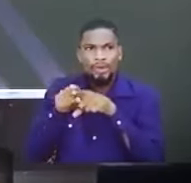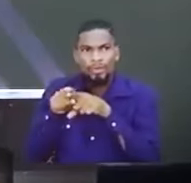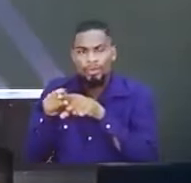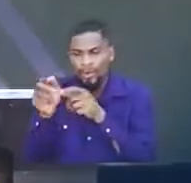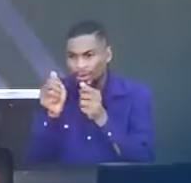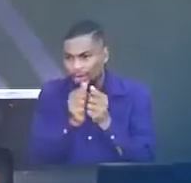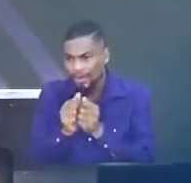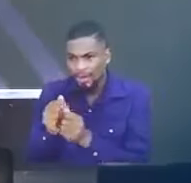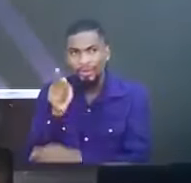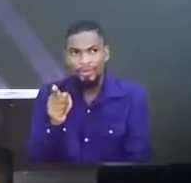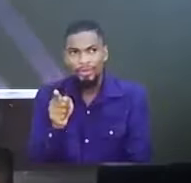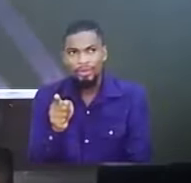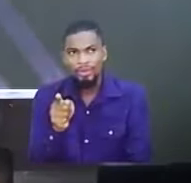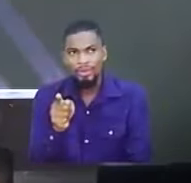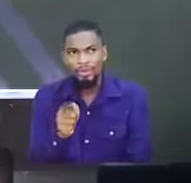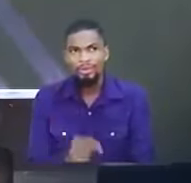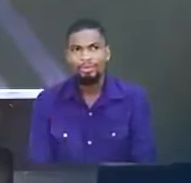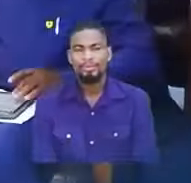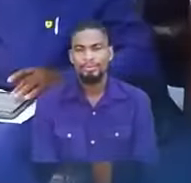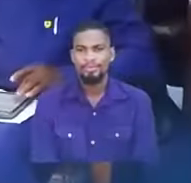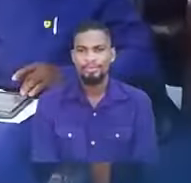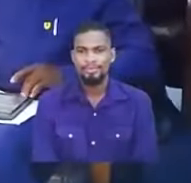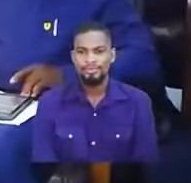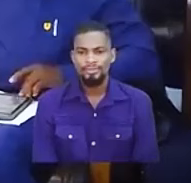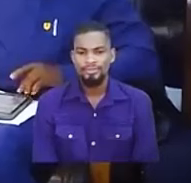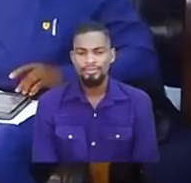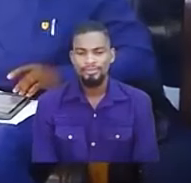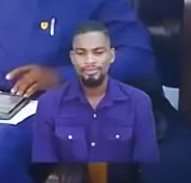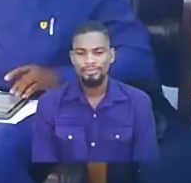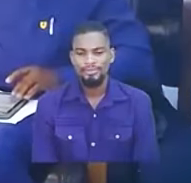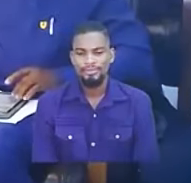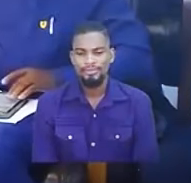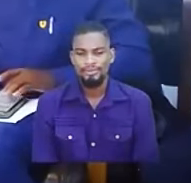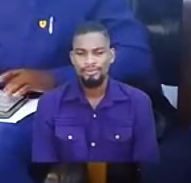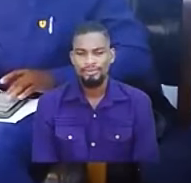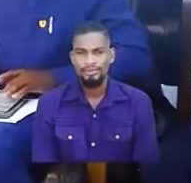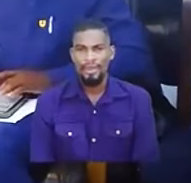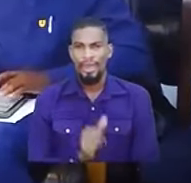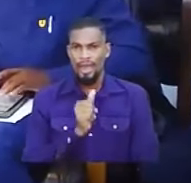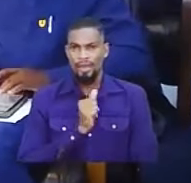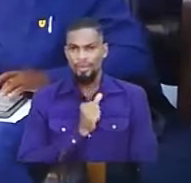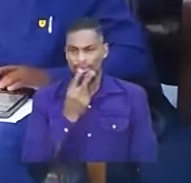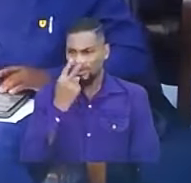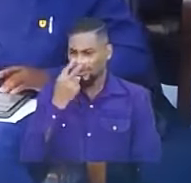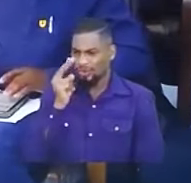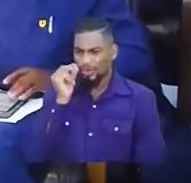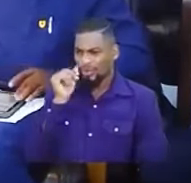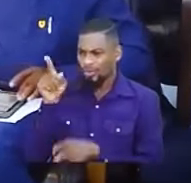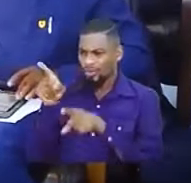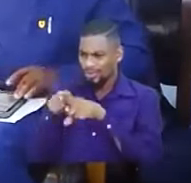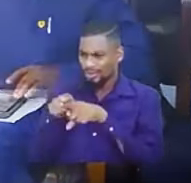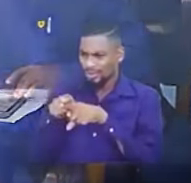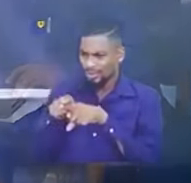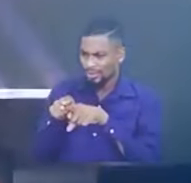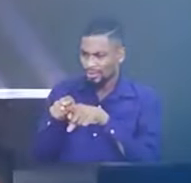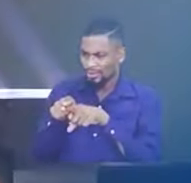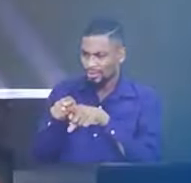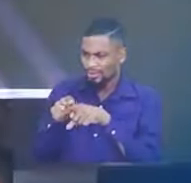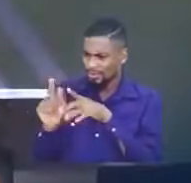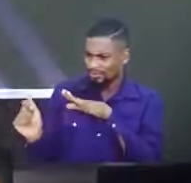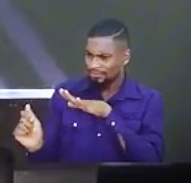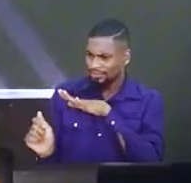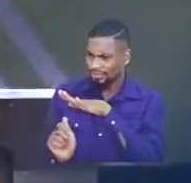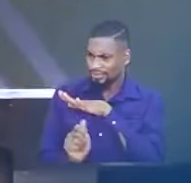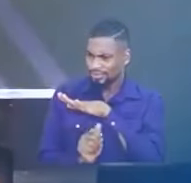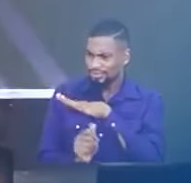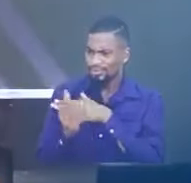You see, because of the action of her sister. So Absalom saw the sister and he could read into what has gone